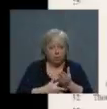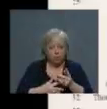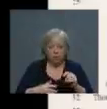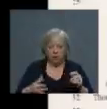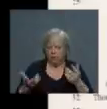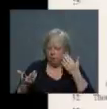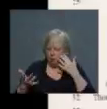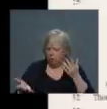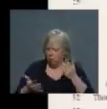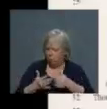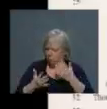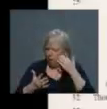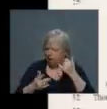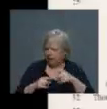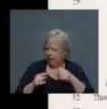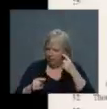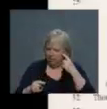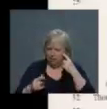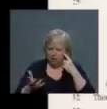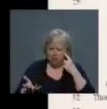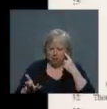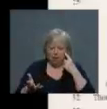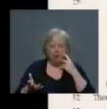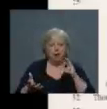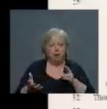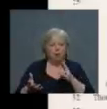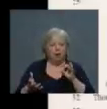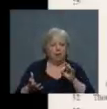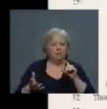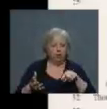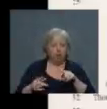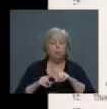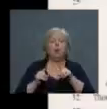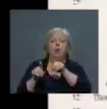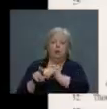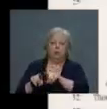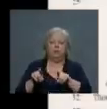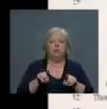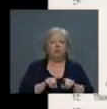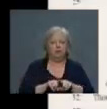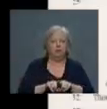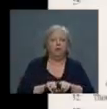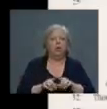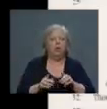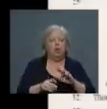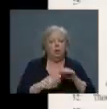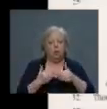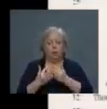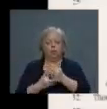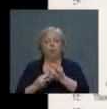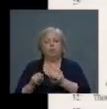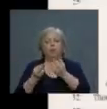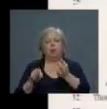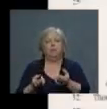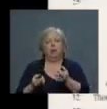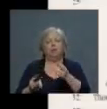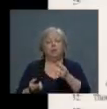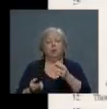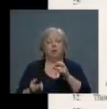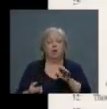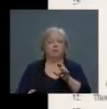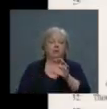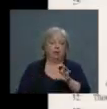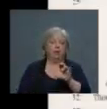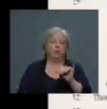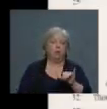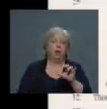I don't know why I can't think all of a sudden, going through the RFQ process, but also going through the recommendations of the CYF,